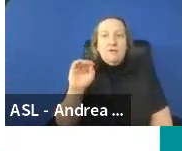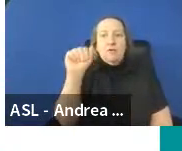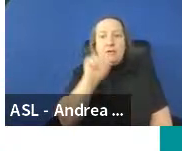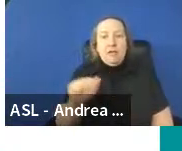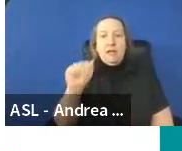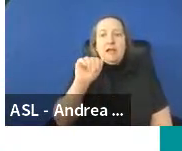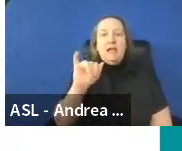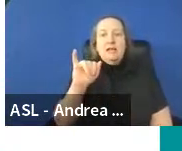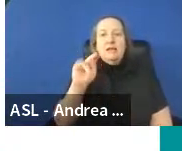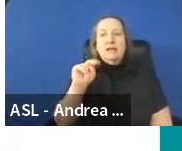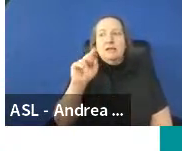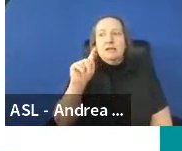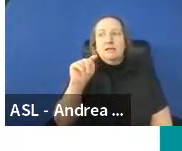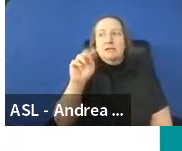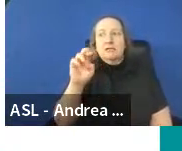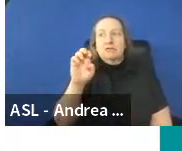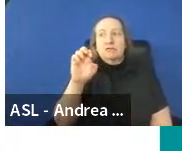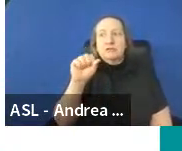info@interstatebridge.org. That's